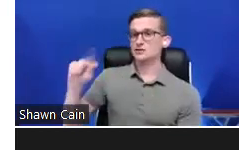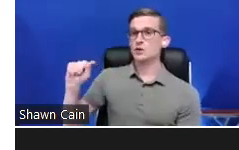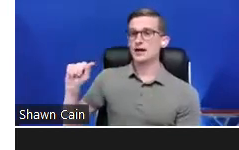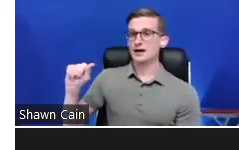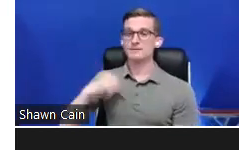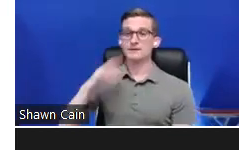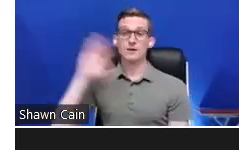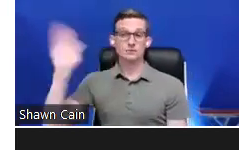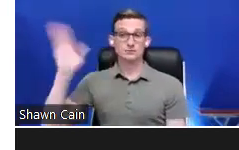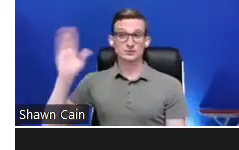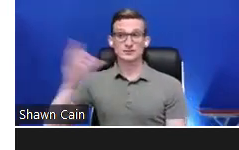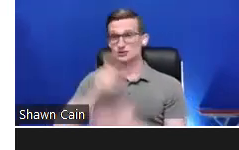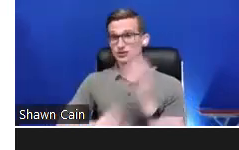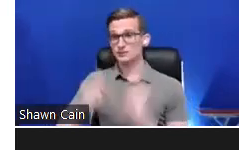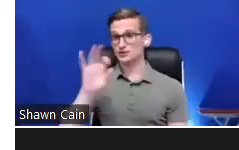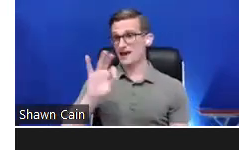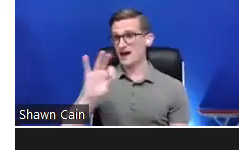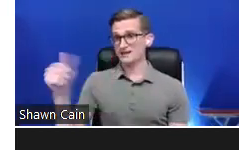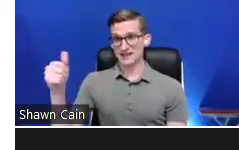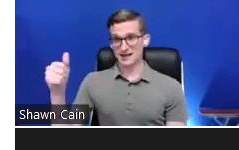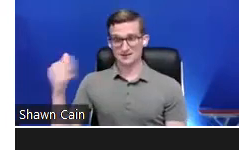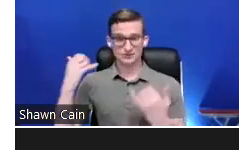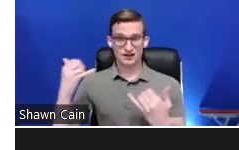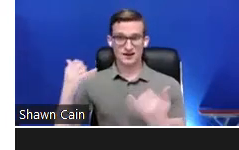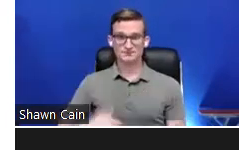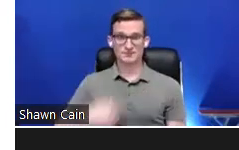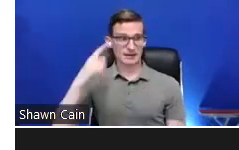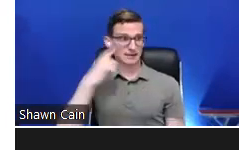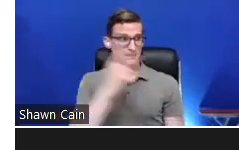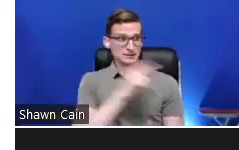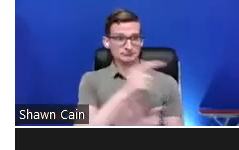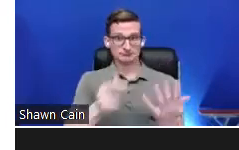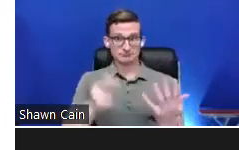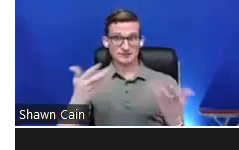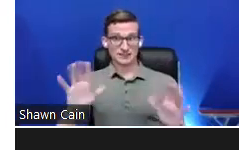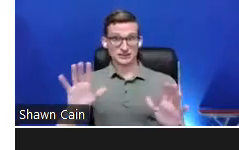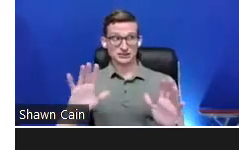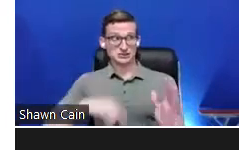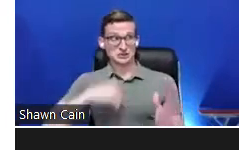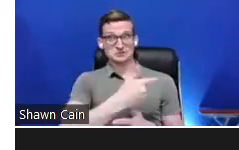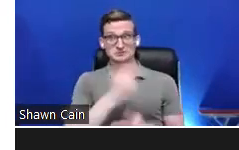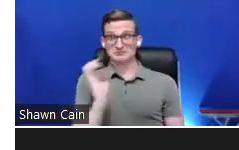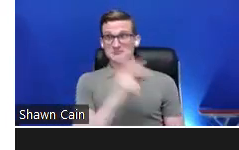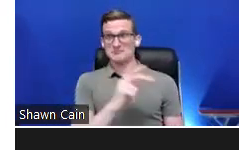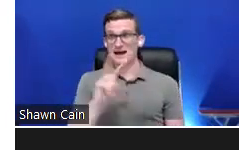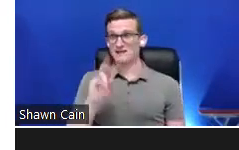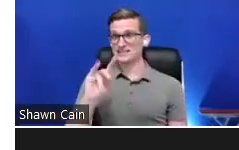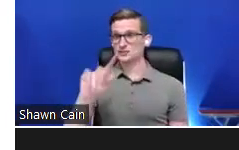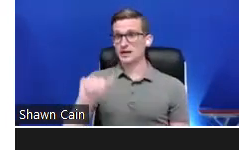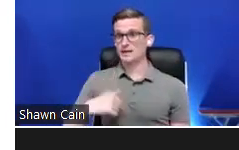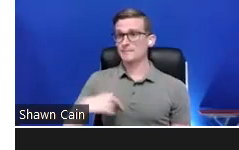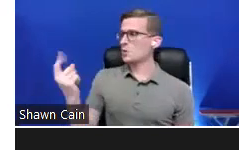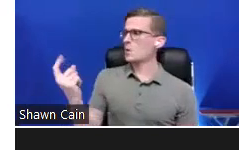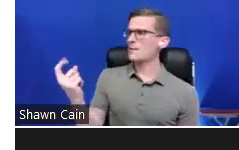and 10 today. I think that's everyone. So we'll go back to Victoria. One more,